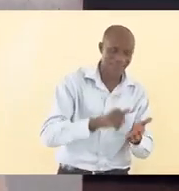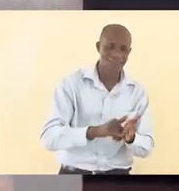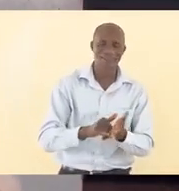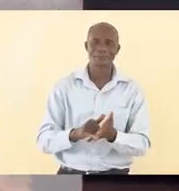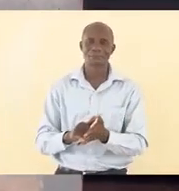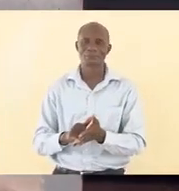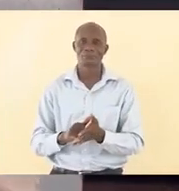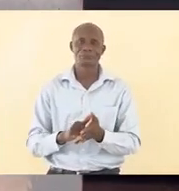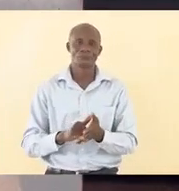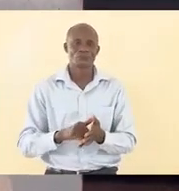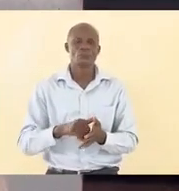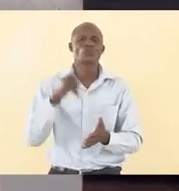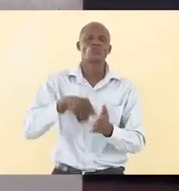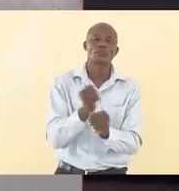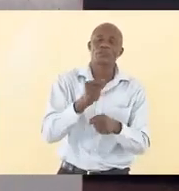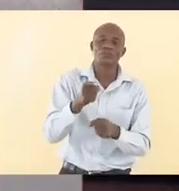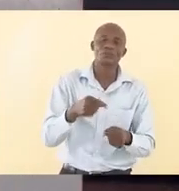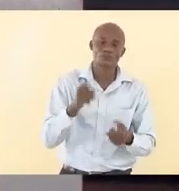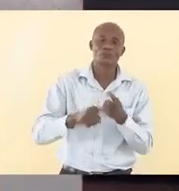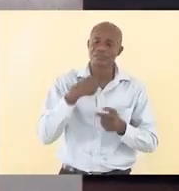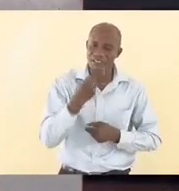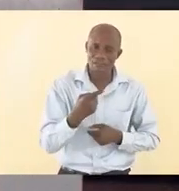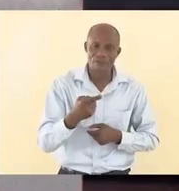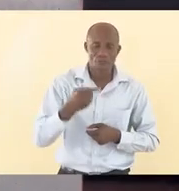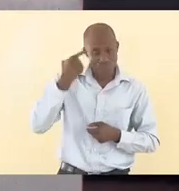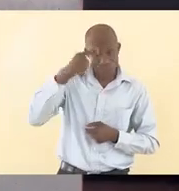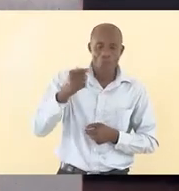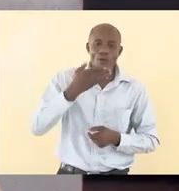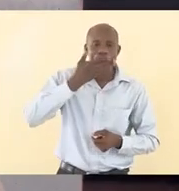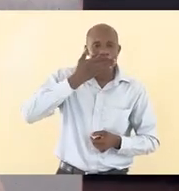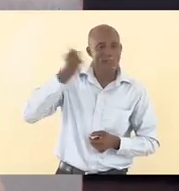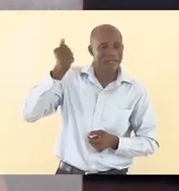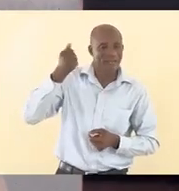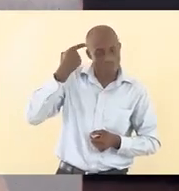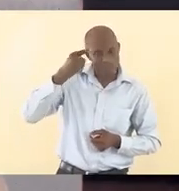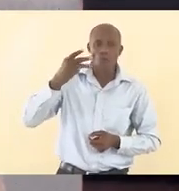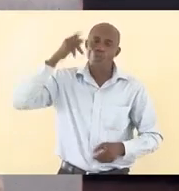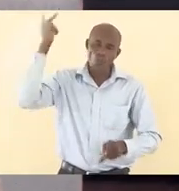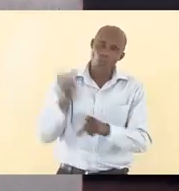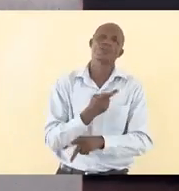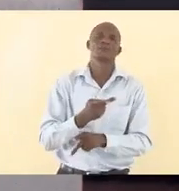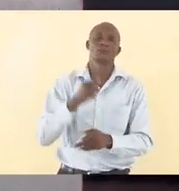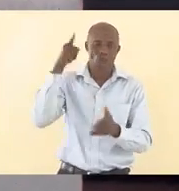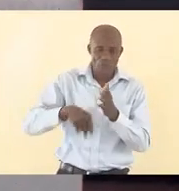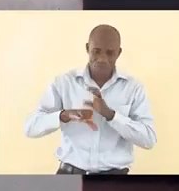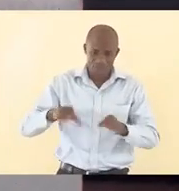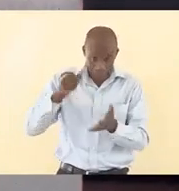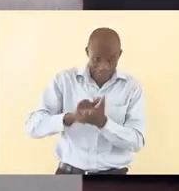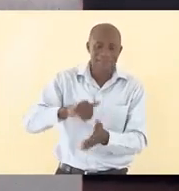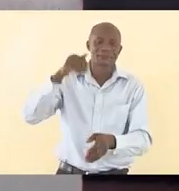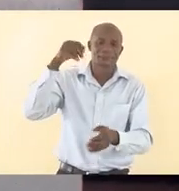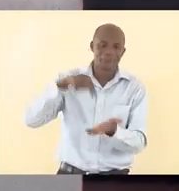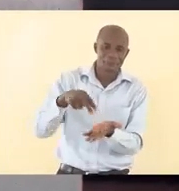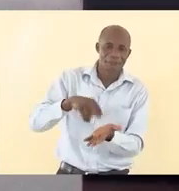what does it mean to say for better or worse in good times and in bad? What does that